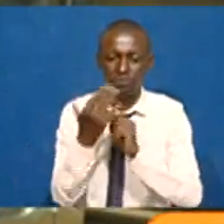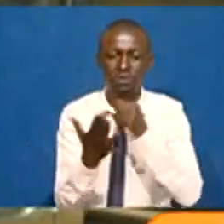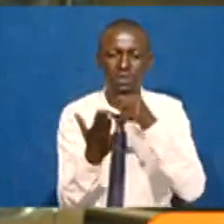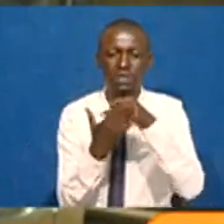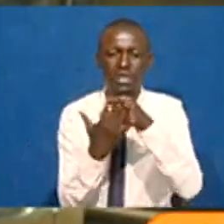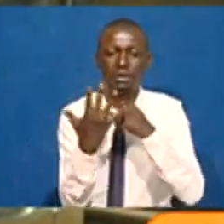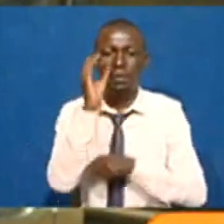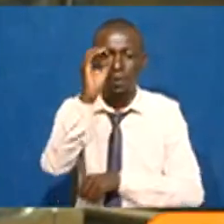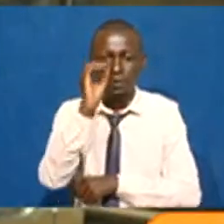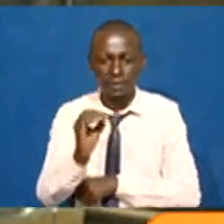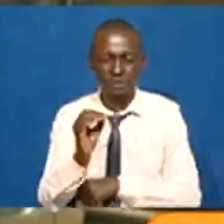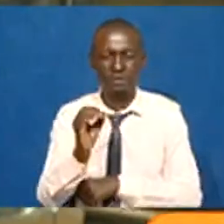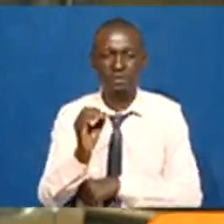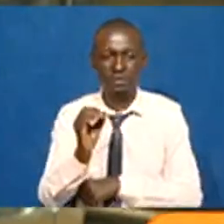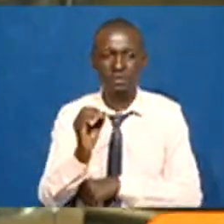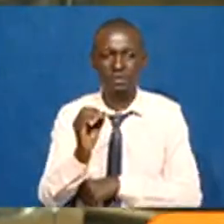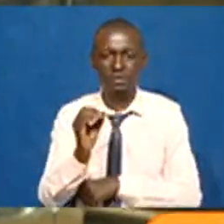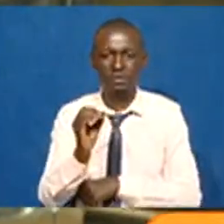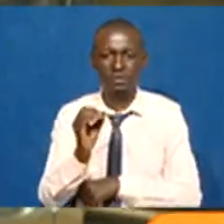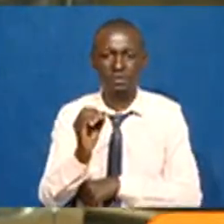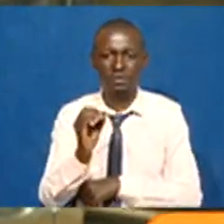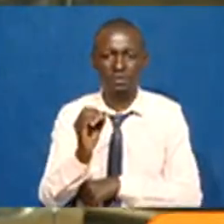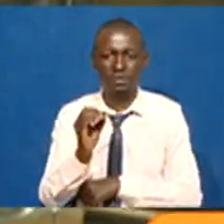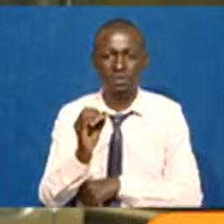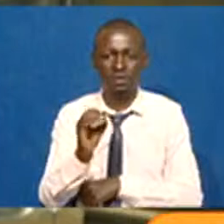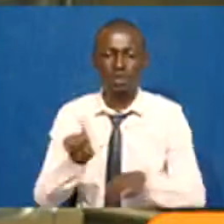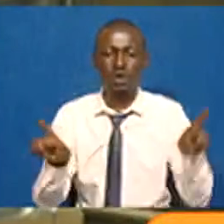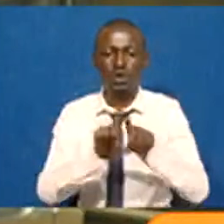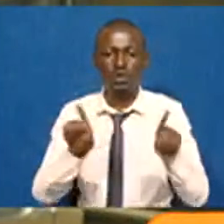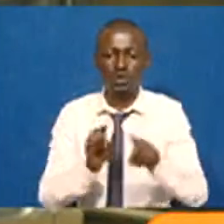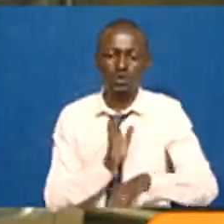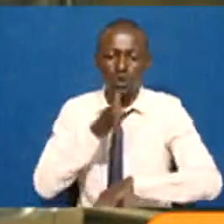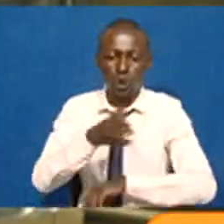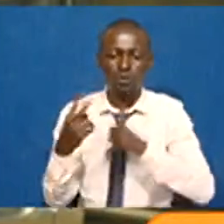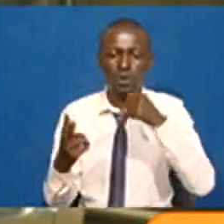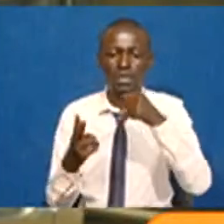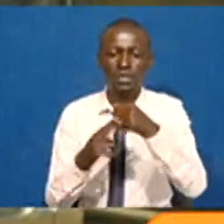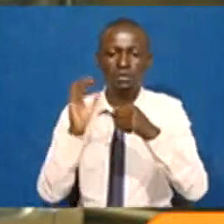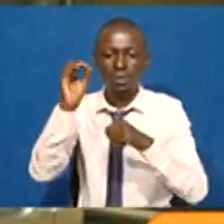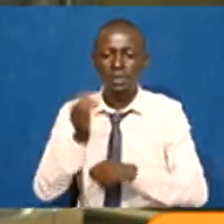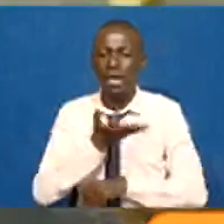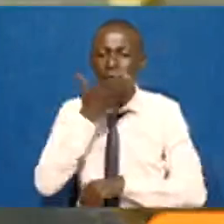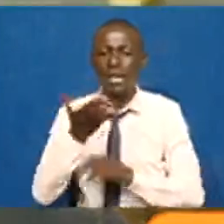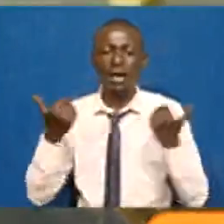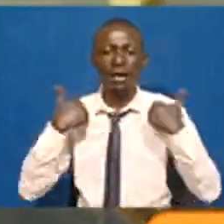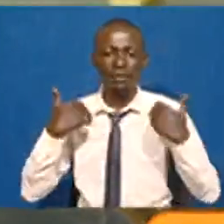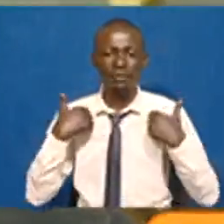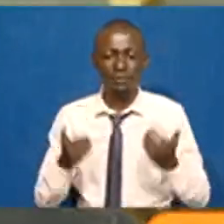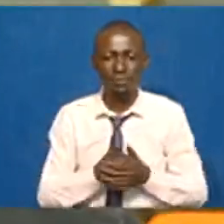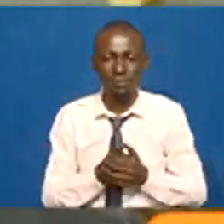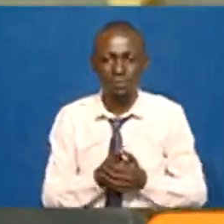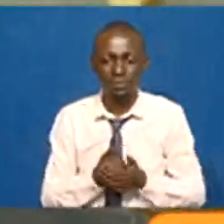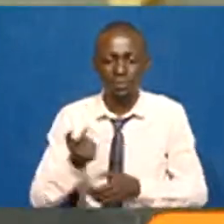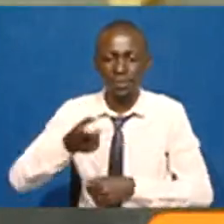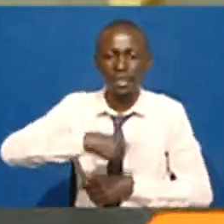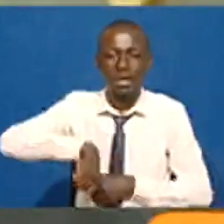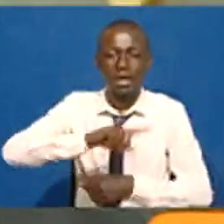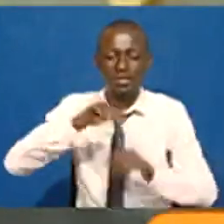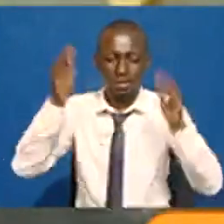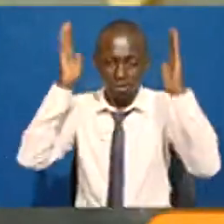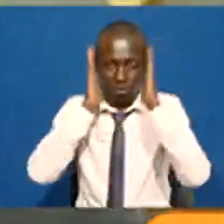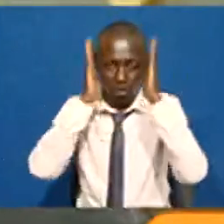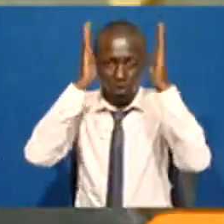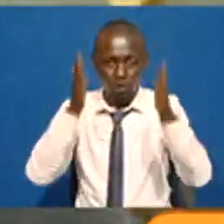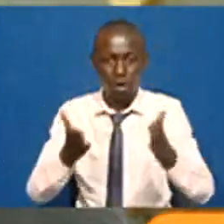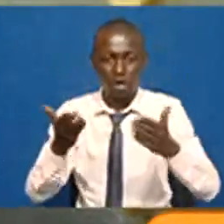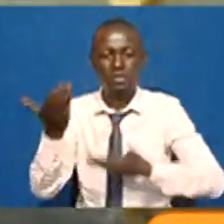efficiency and a heat transfer of over 70% of the heat that is generated by a biodiesel burner. We're really focused on in-person interactions